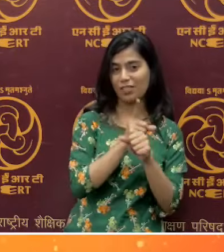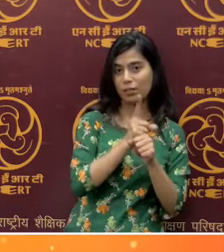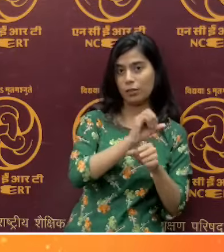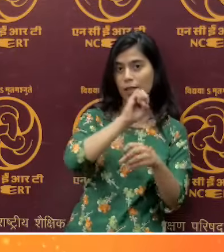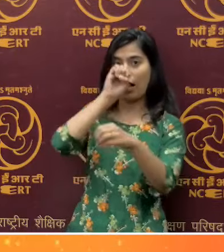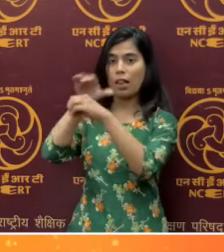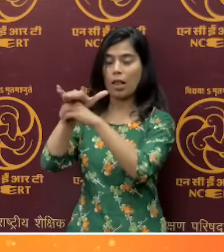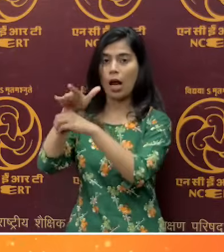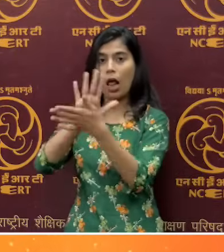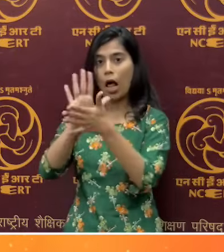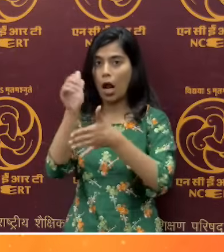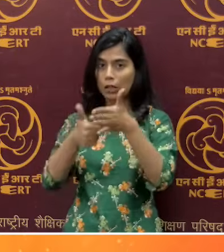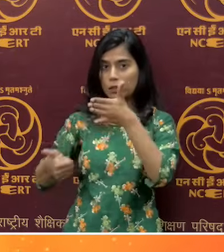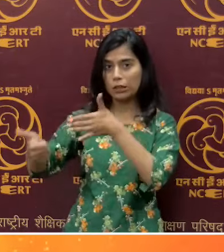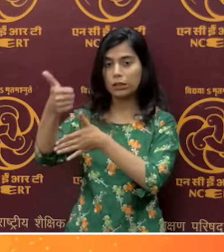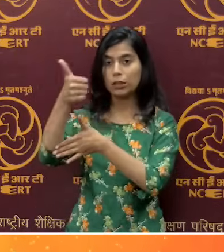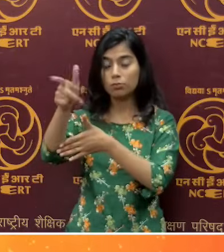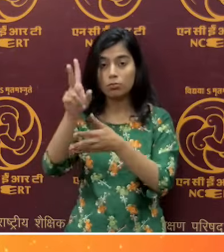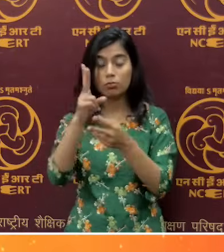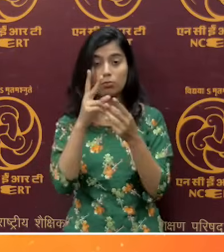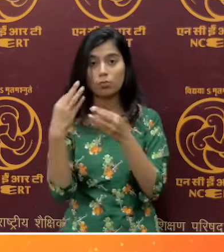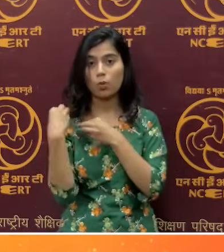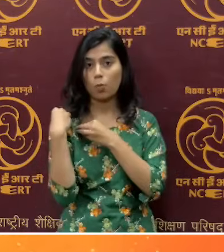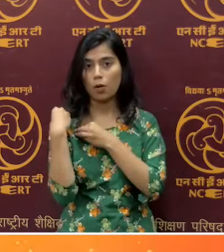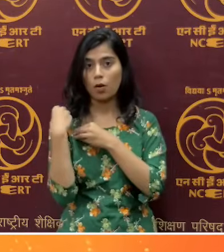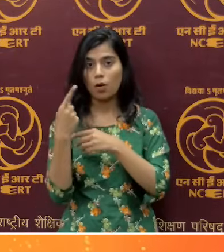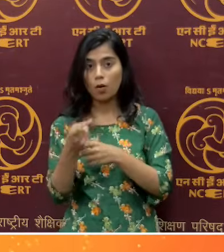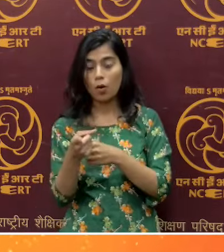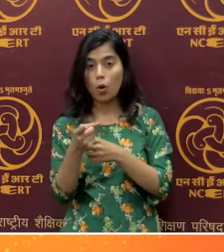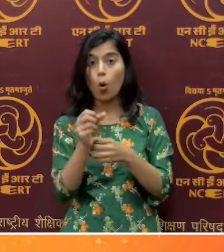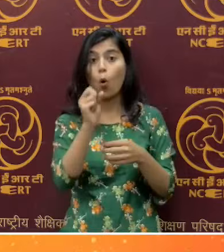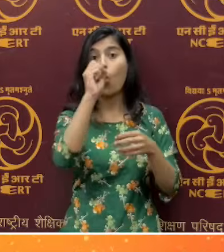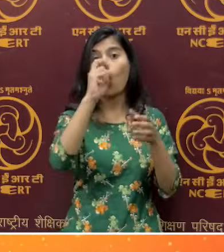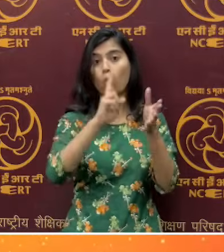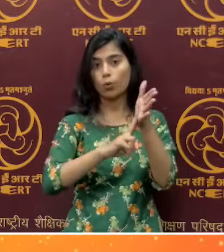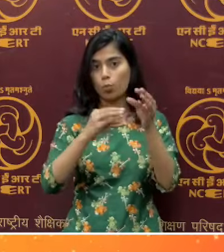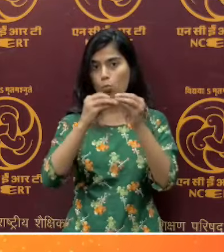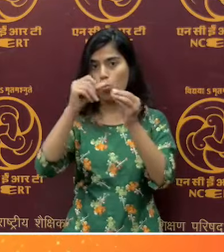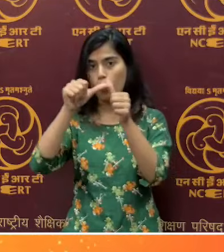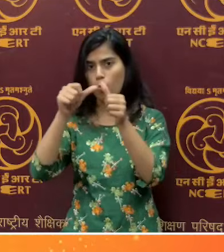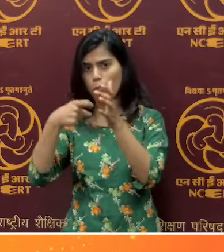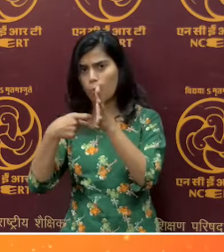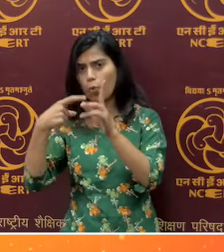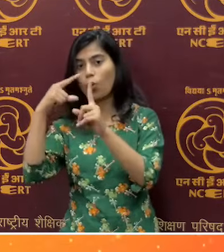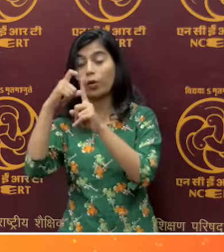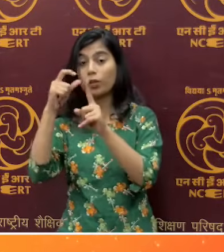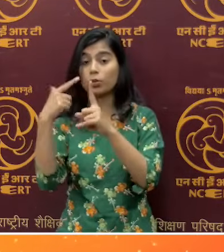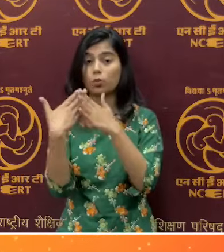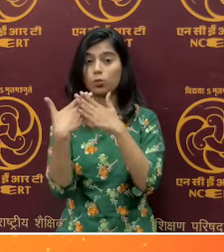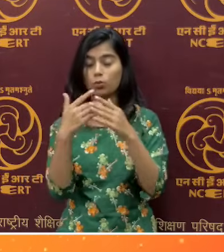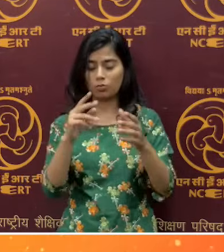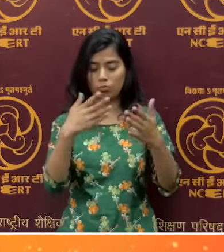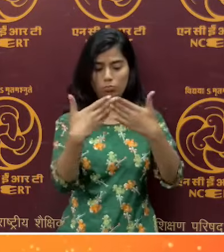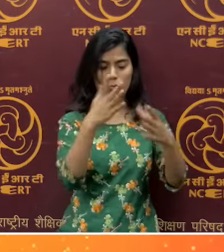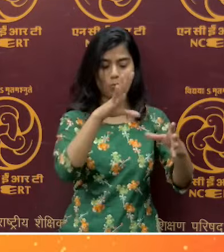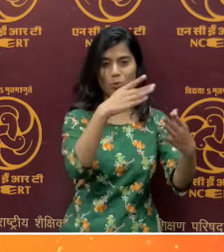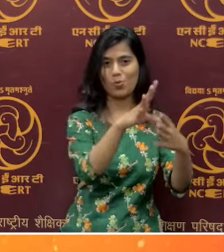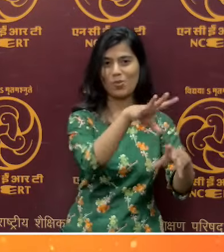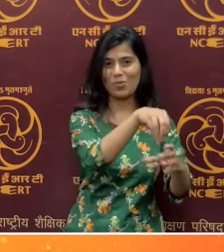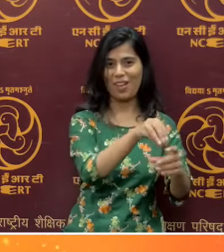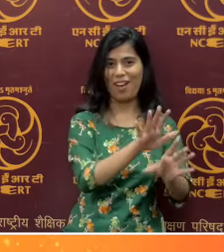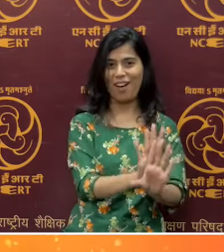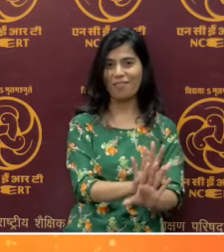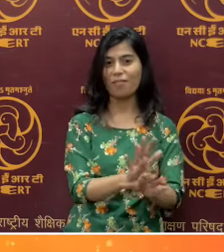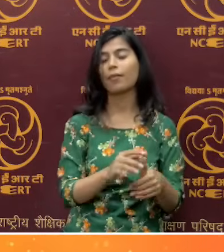will approve it, then only the special educator will be onboarded into the particular school. Right. And then we also received this one common question